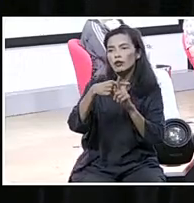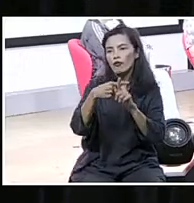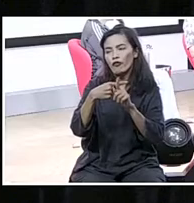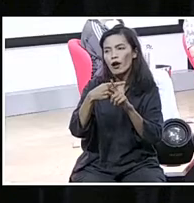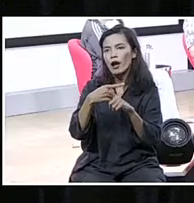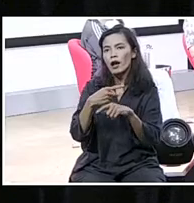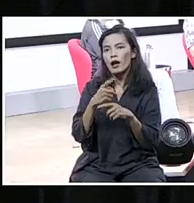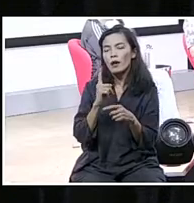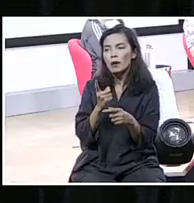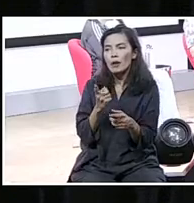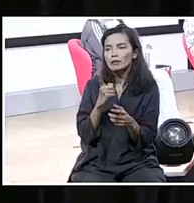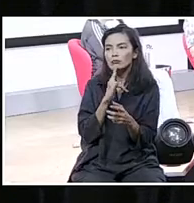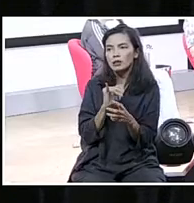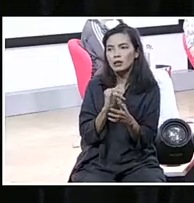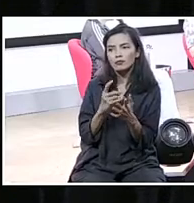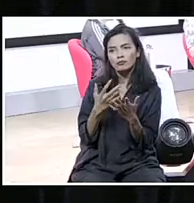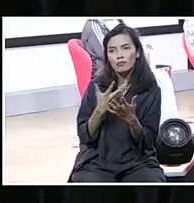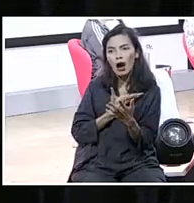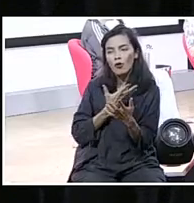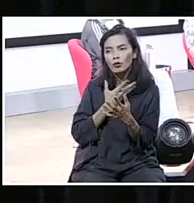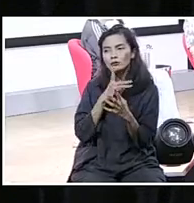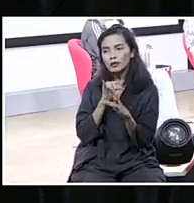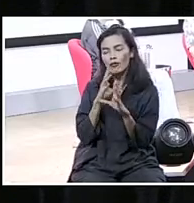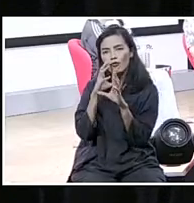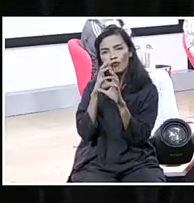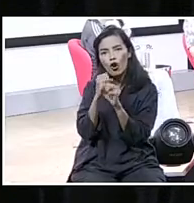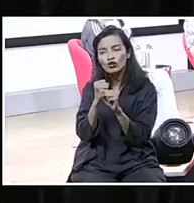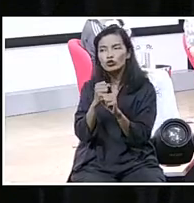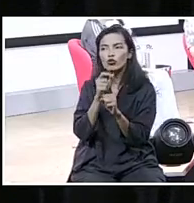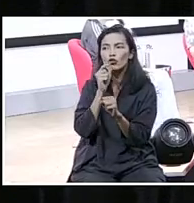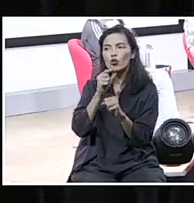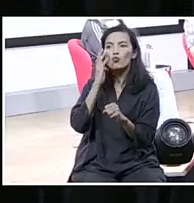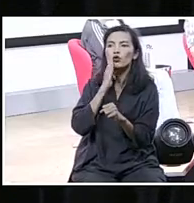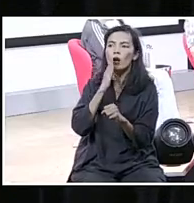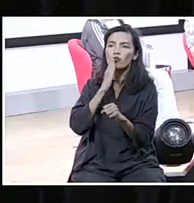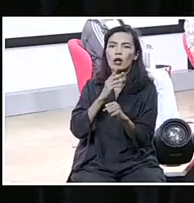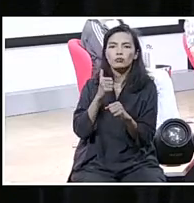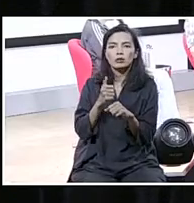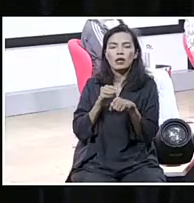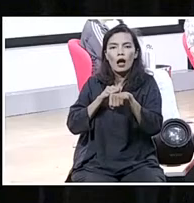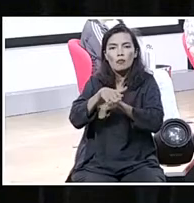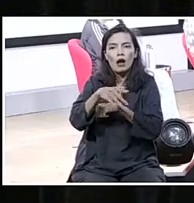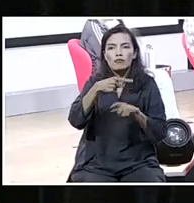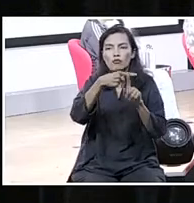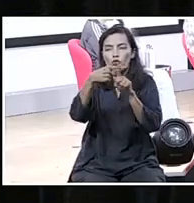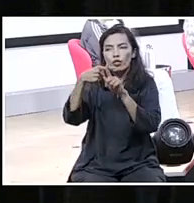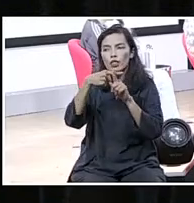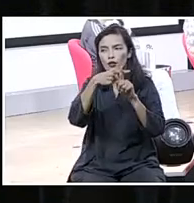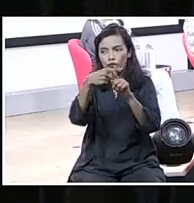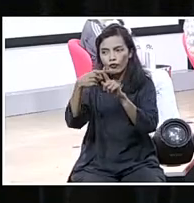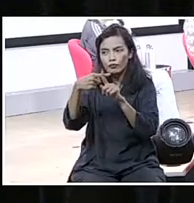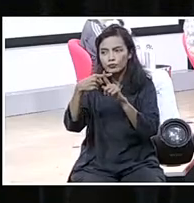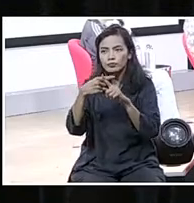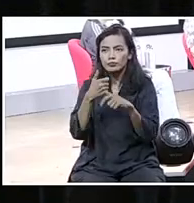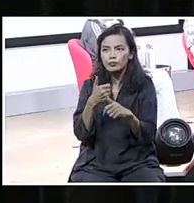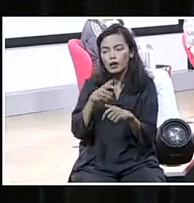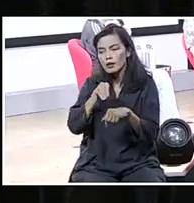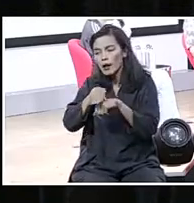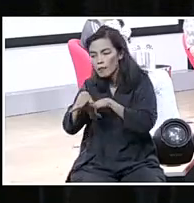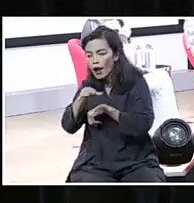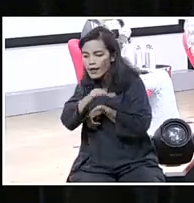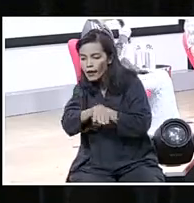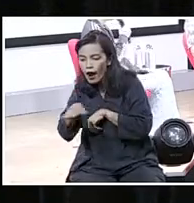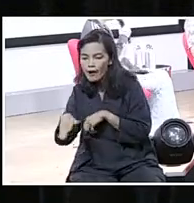envoy, because it's meaningful work. And you can see the effects that it has on kids and the